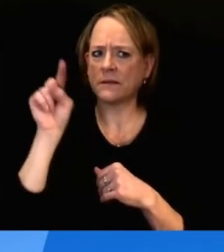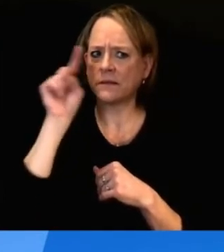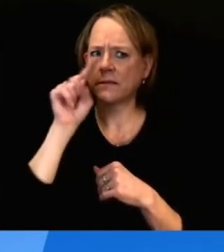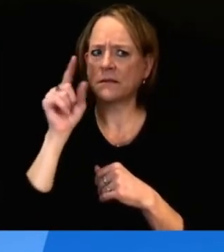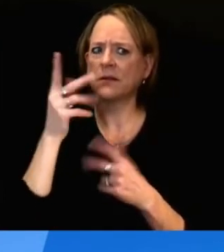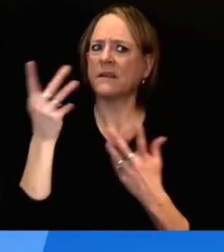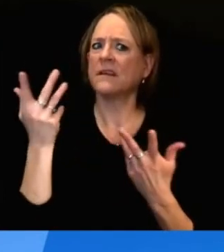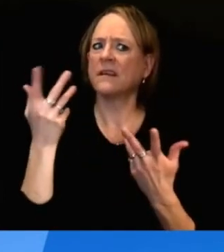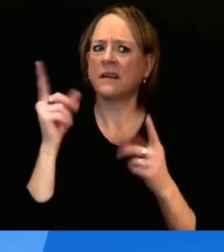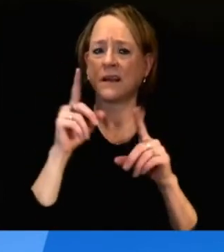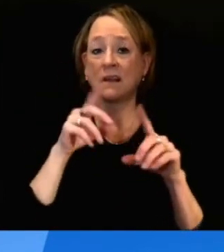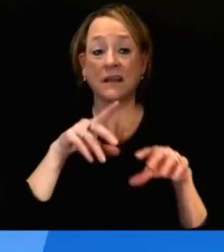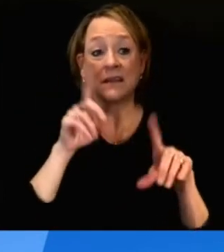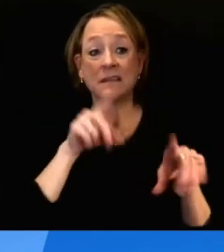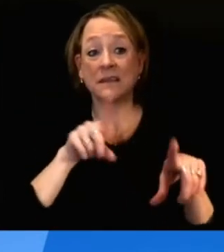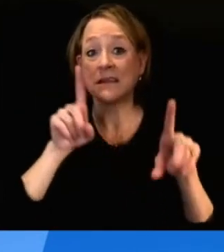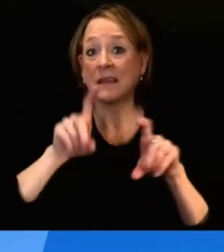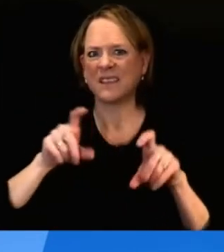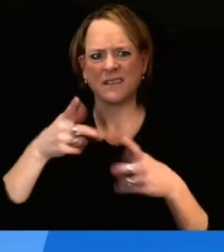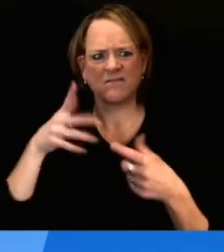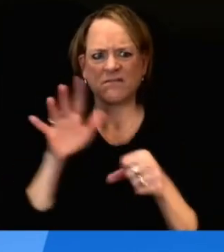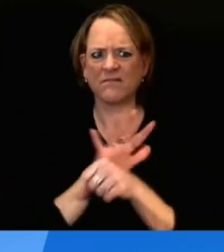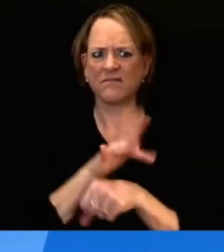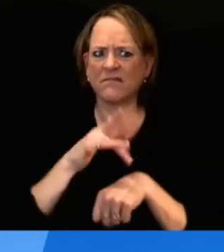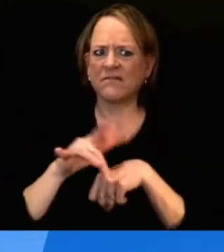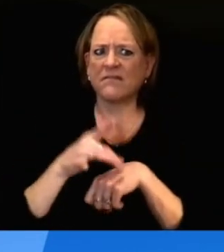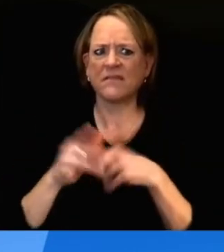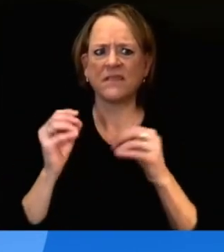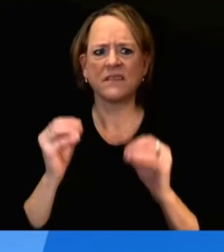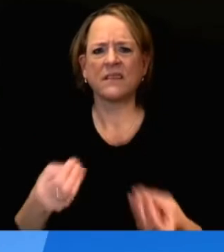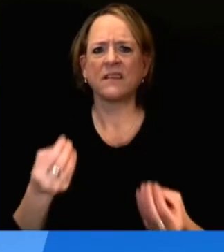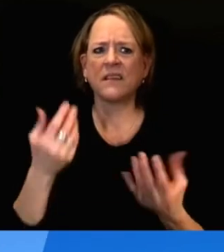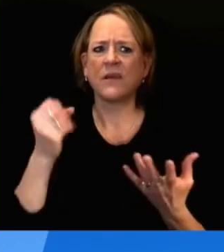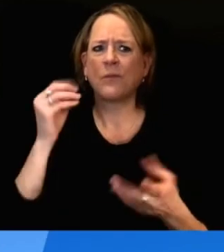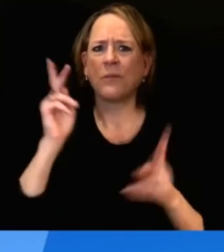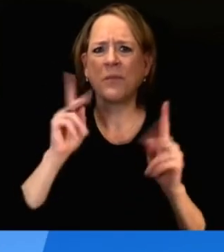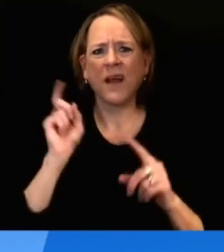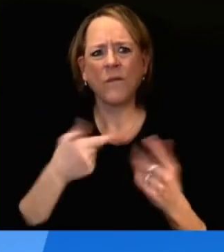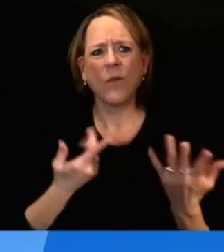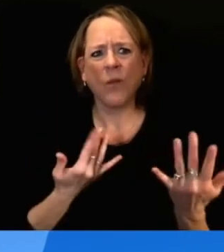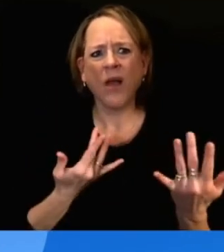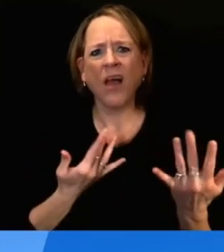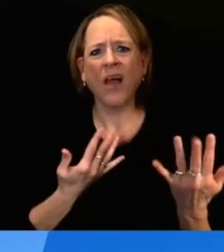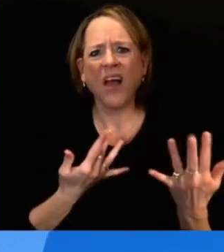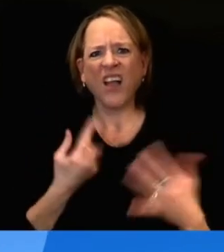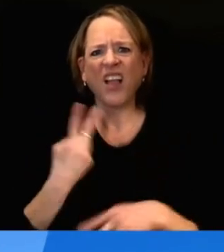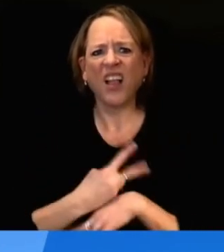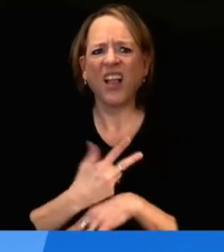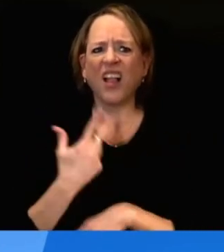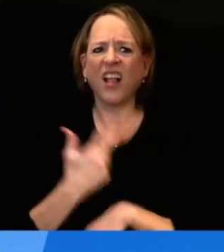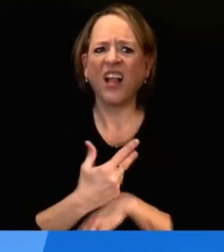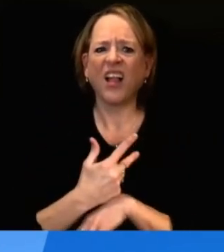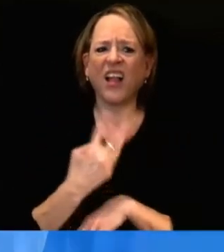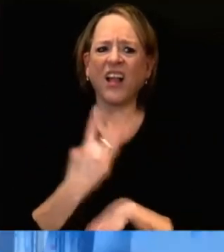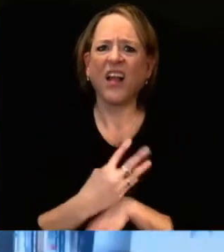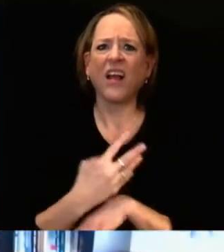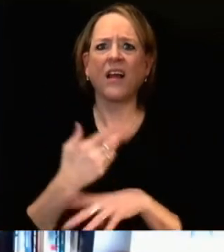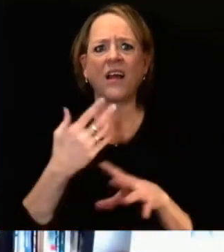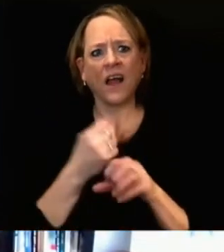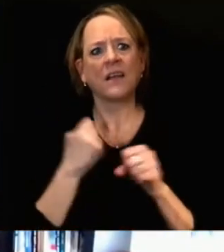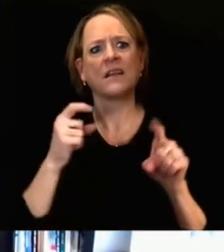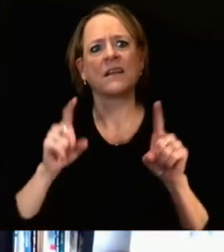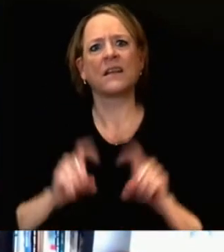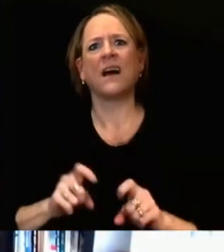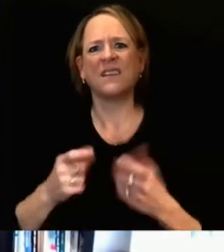just to get a test to see if they have COVID or not? Thanks for that question. For people who are